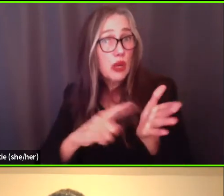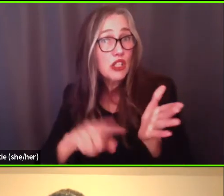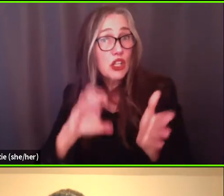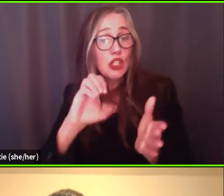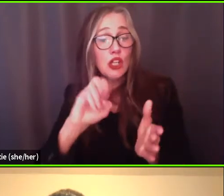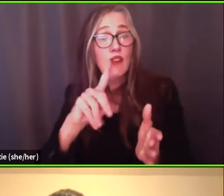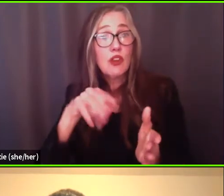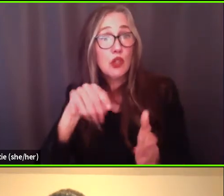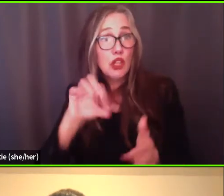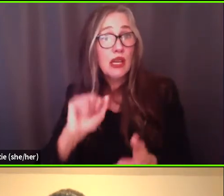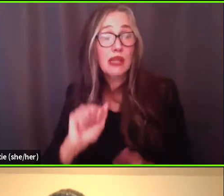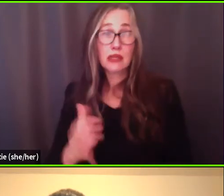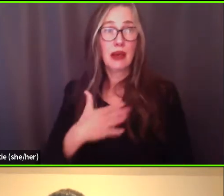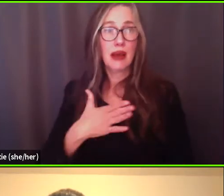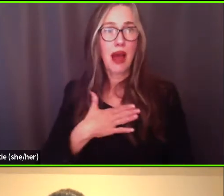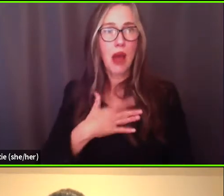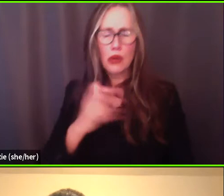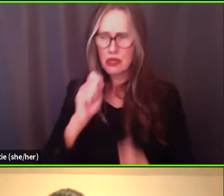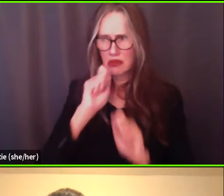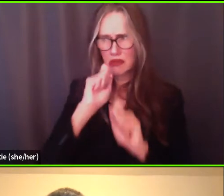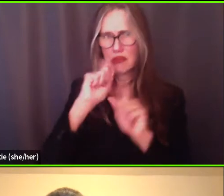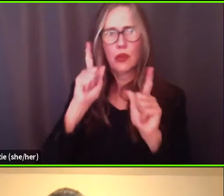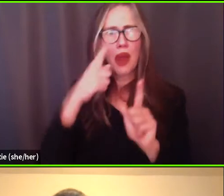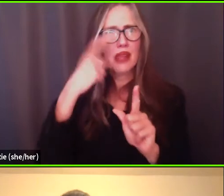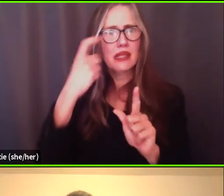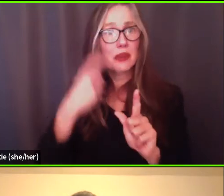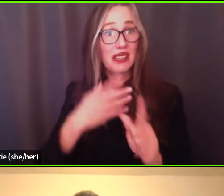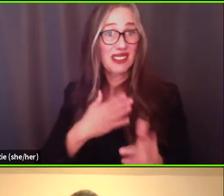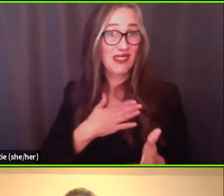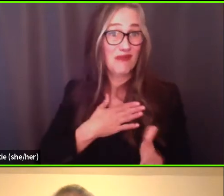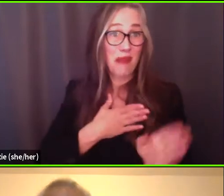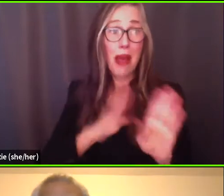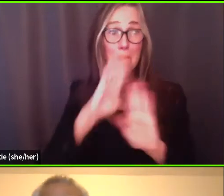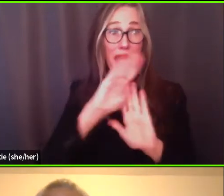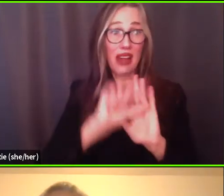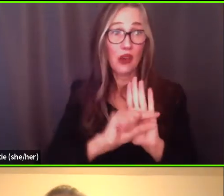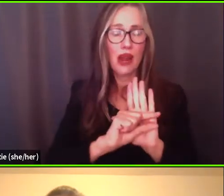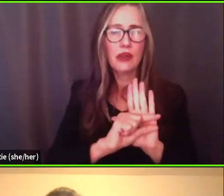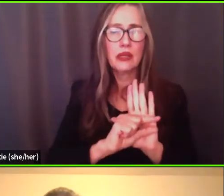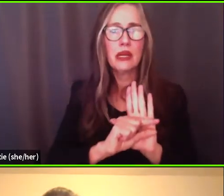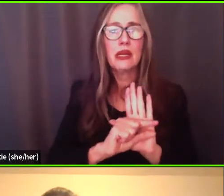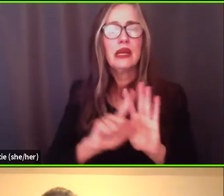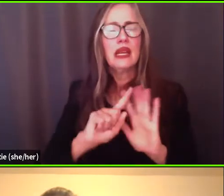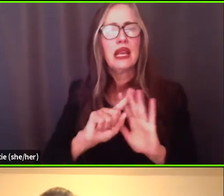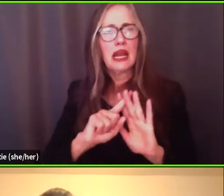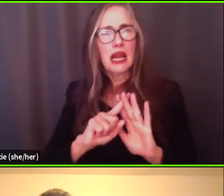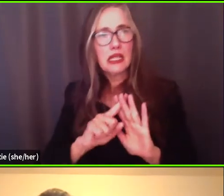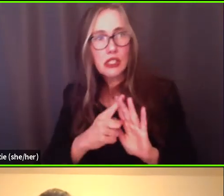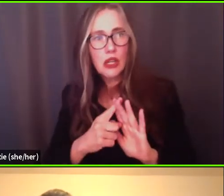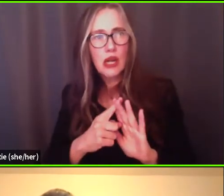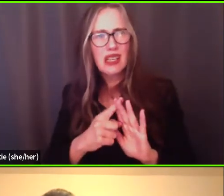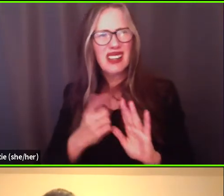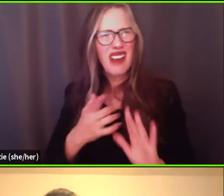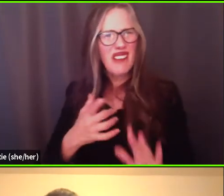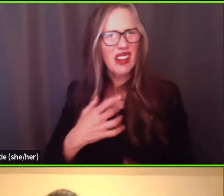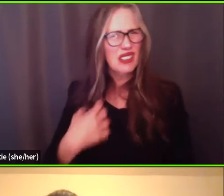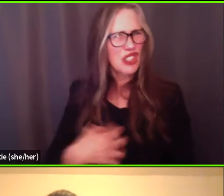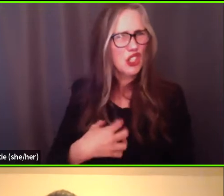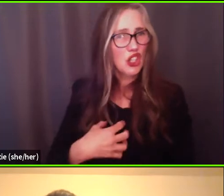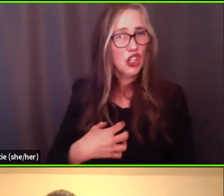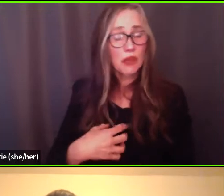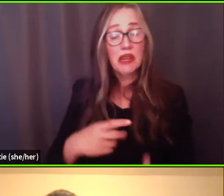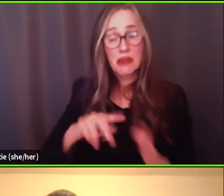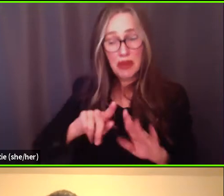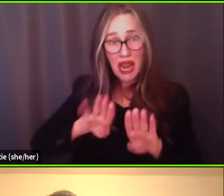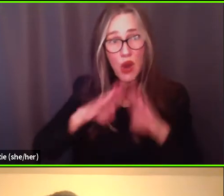imagine you know i was surprised um and uh immediately started starting to look more into this um and was quite disturbed and shocked by what i found